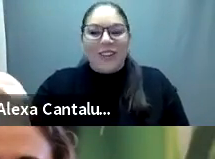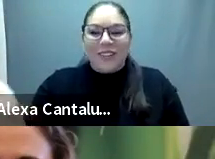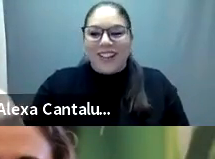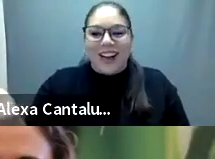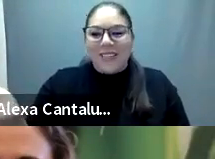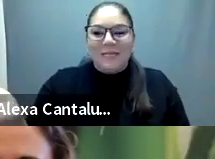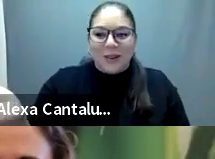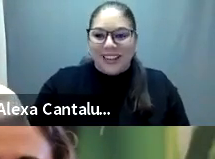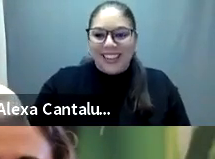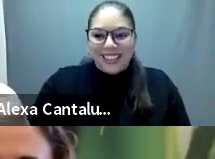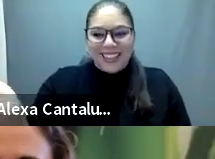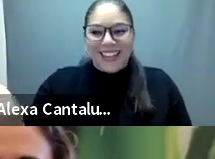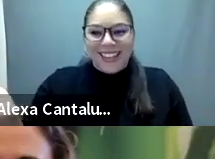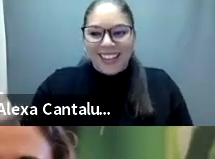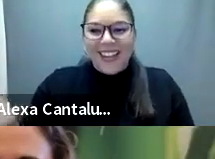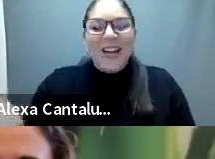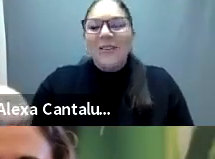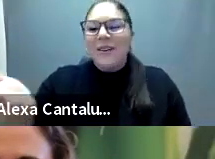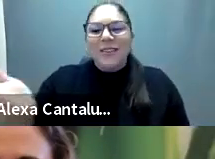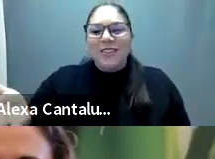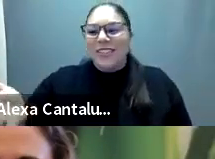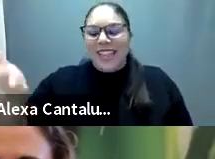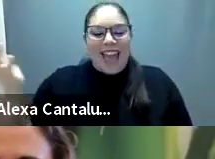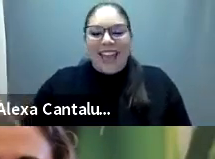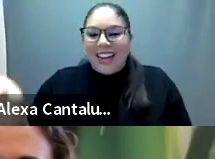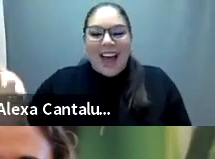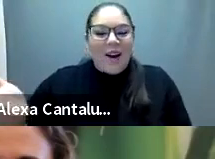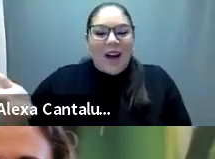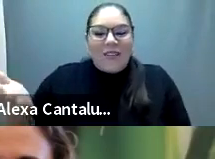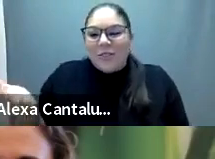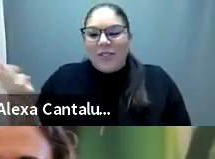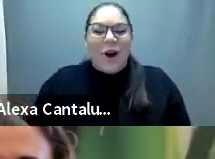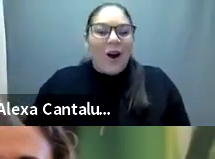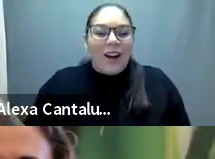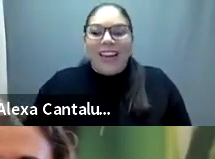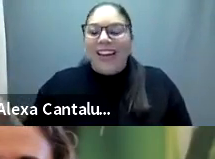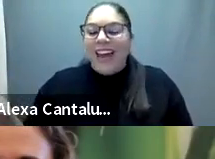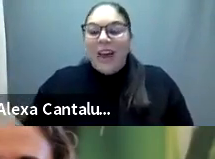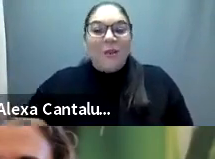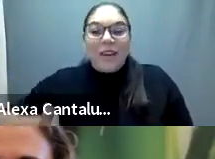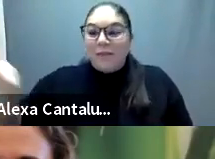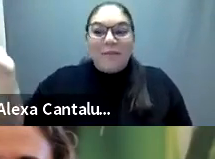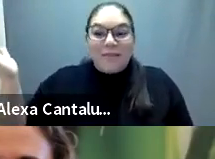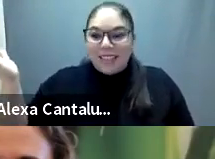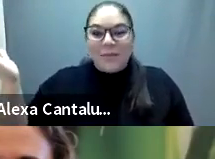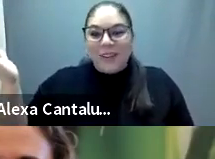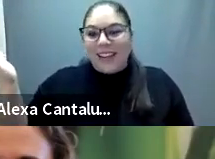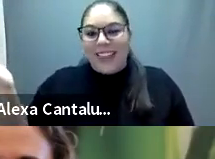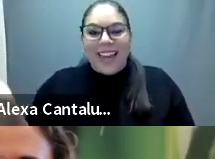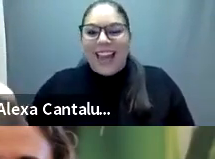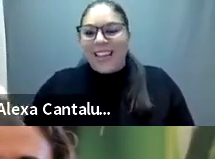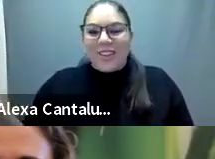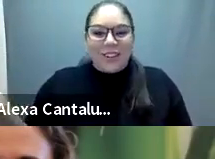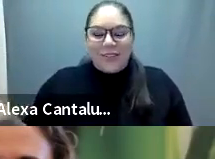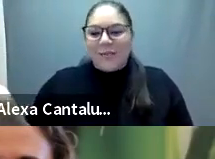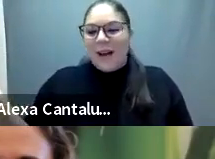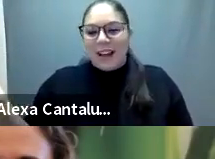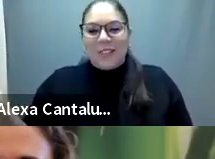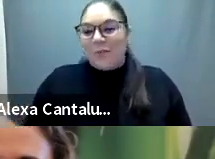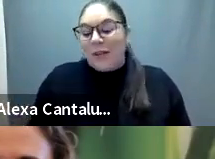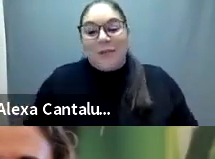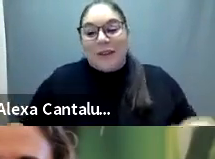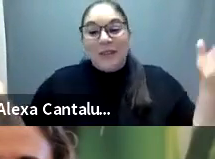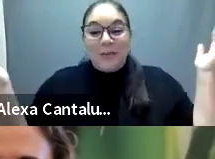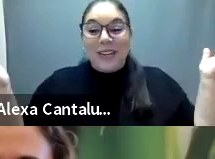until like 3 o'clock in the morning. We were just hanging out, everyone talking, and we had to be up the next morning at like 8:30 for